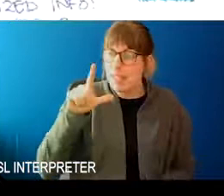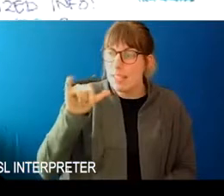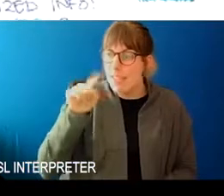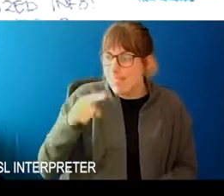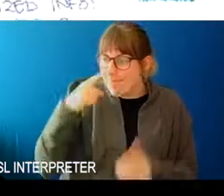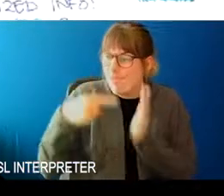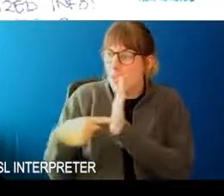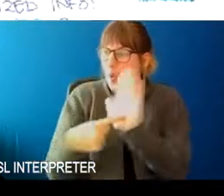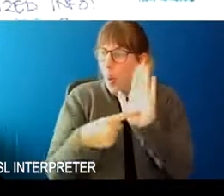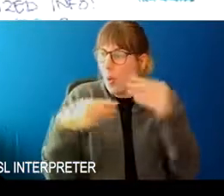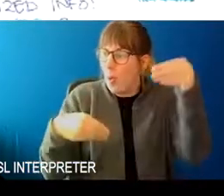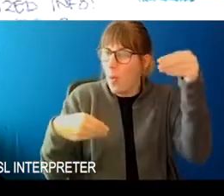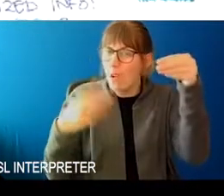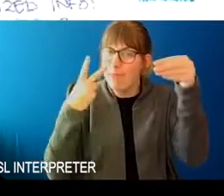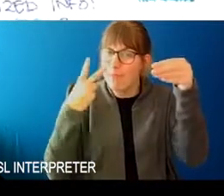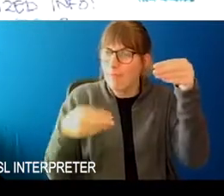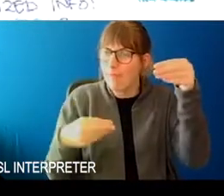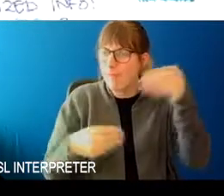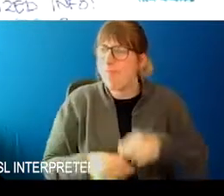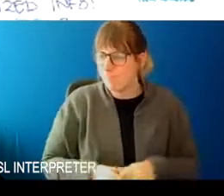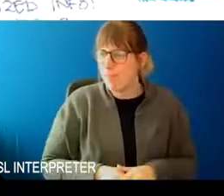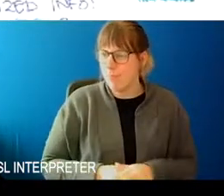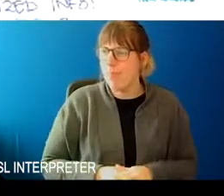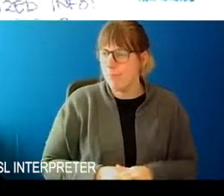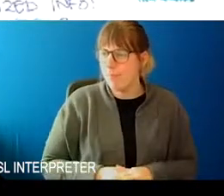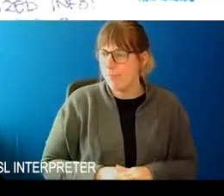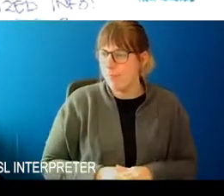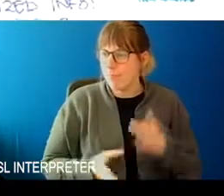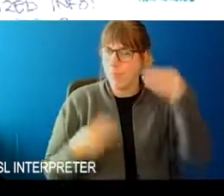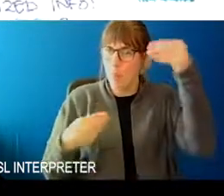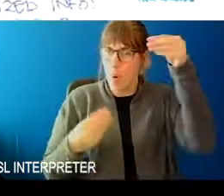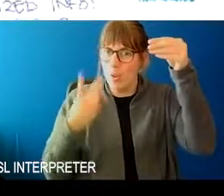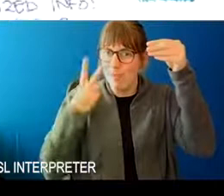in separate places today. Liz, can you keep holding it up?